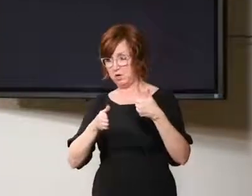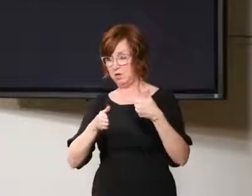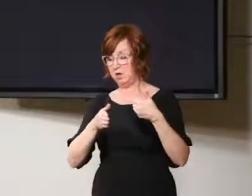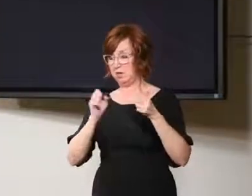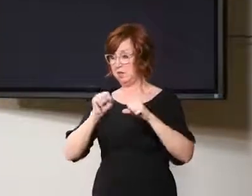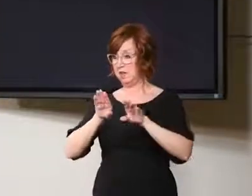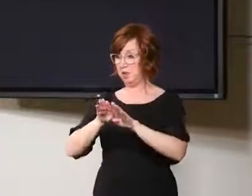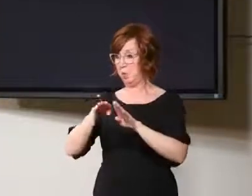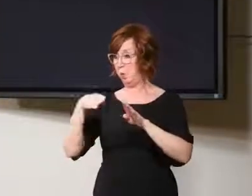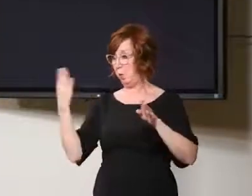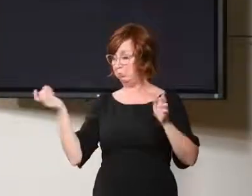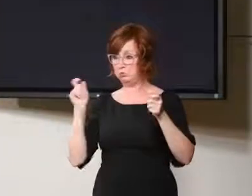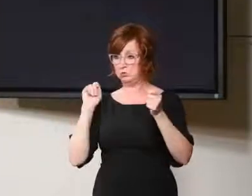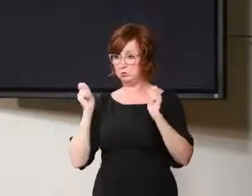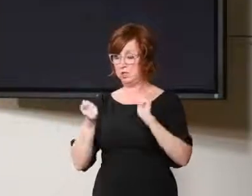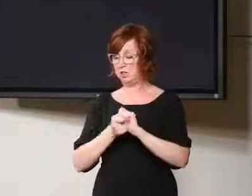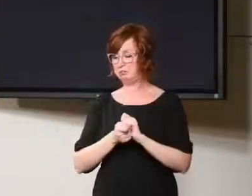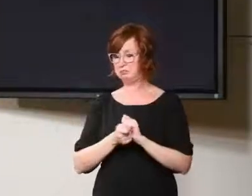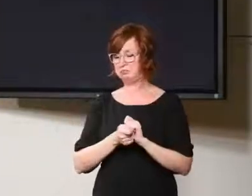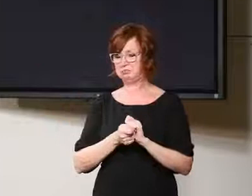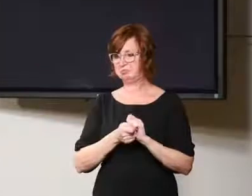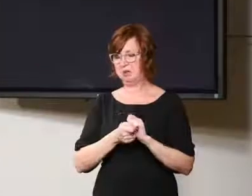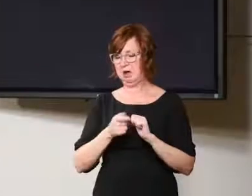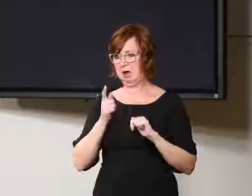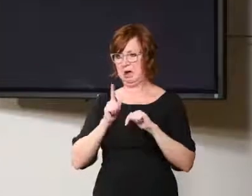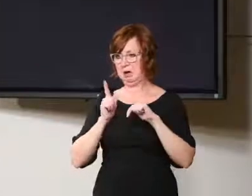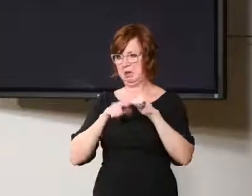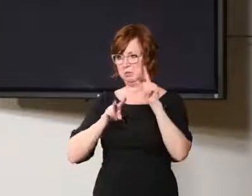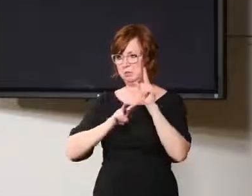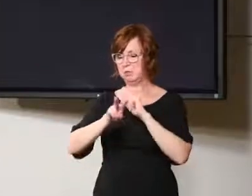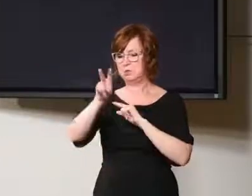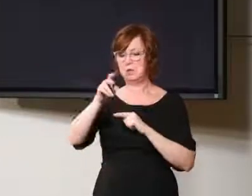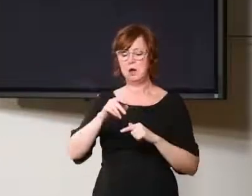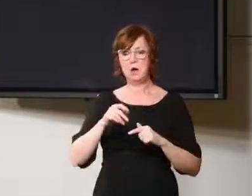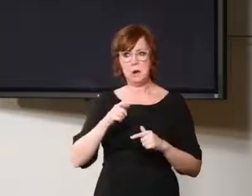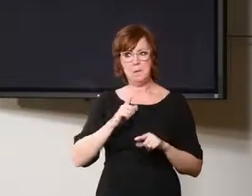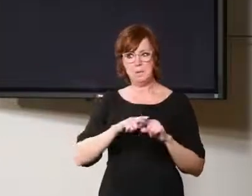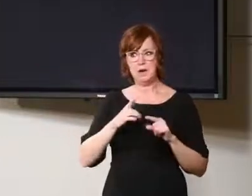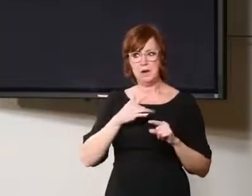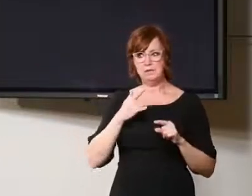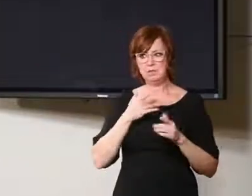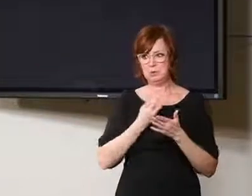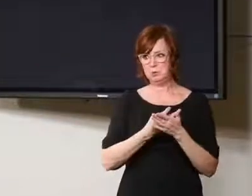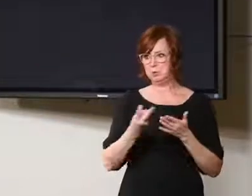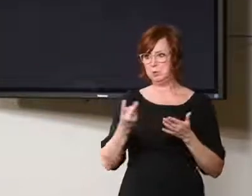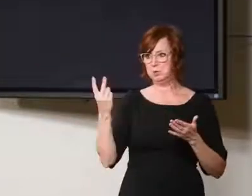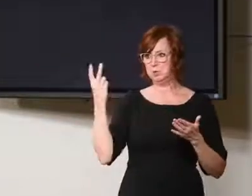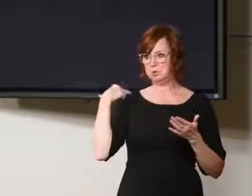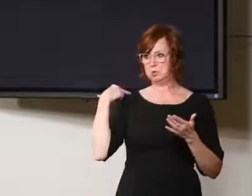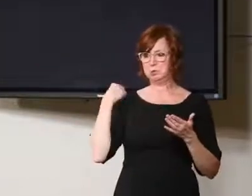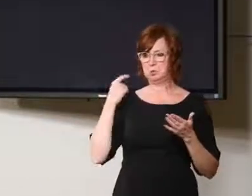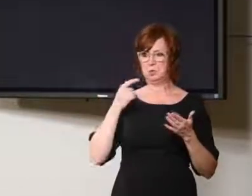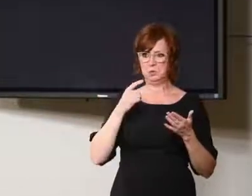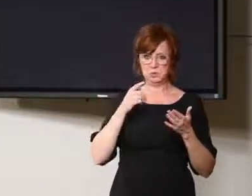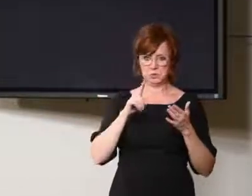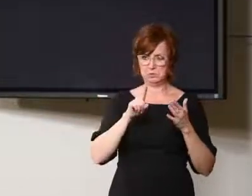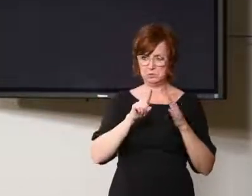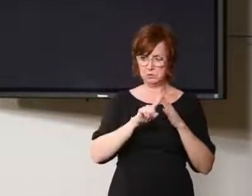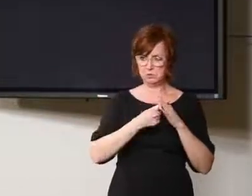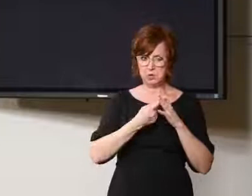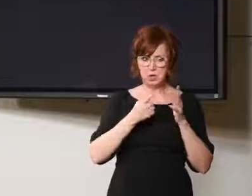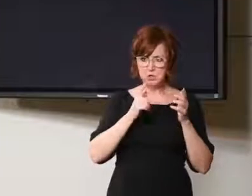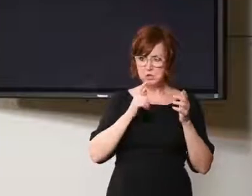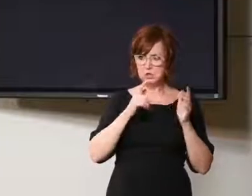we began to enact about 2 weeks ago are hopefully starting to show results in our